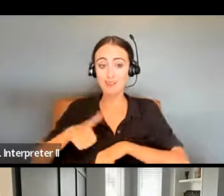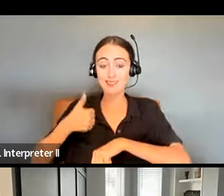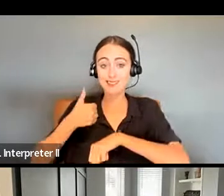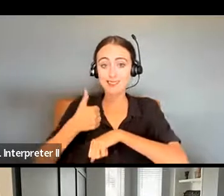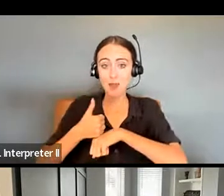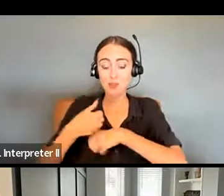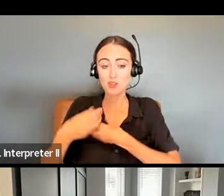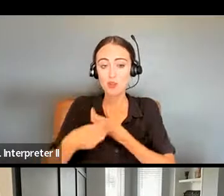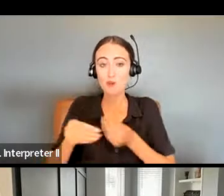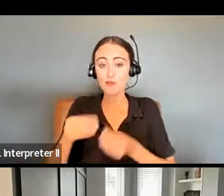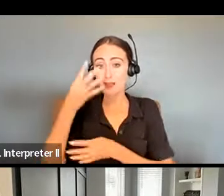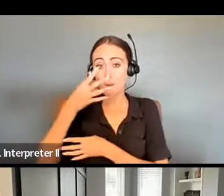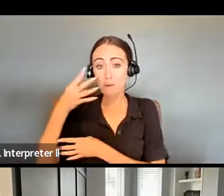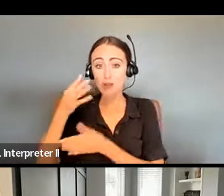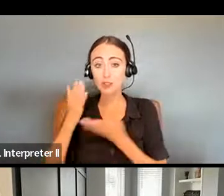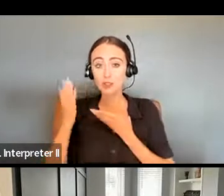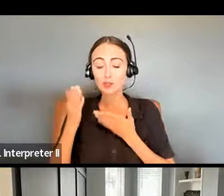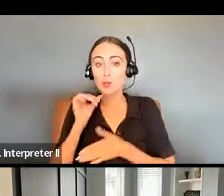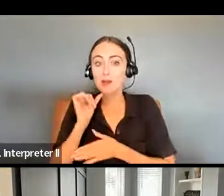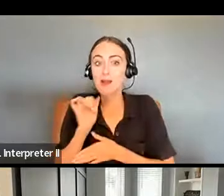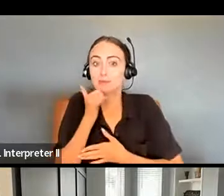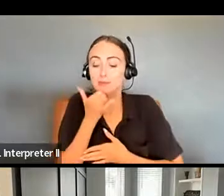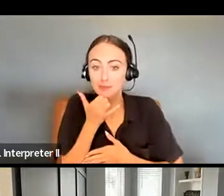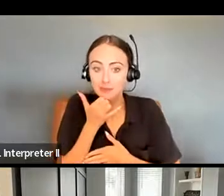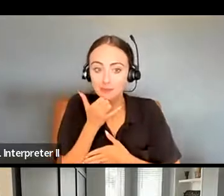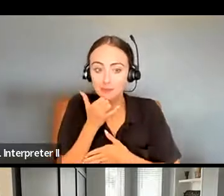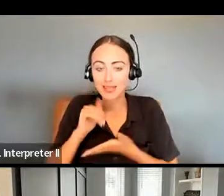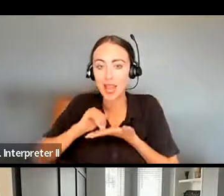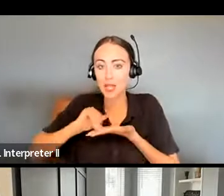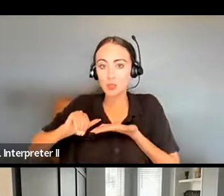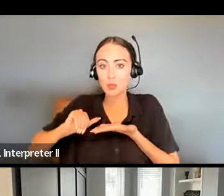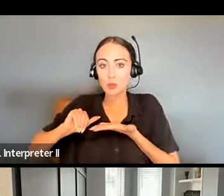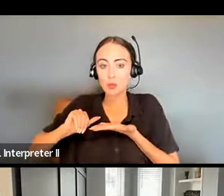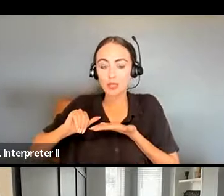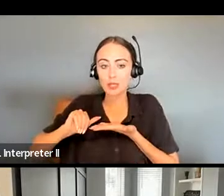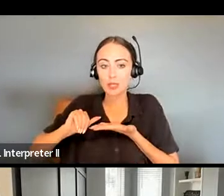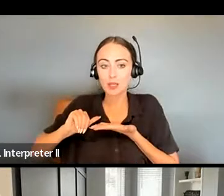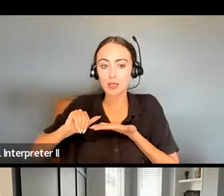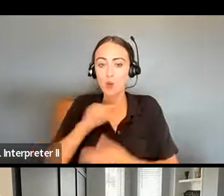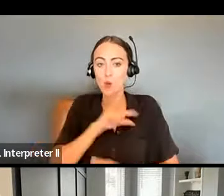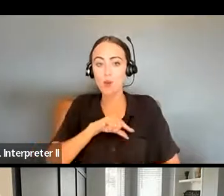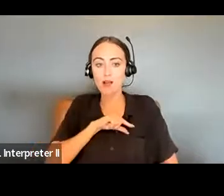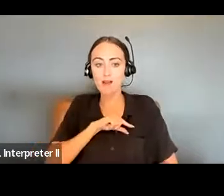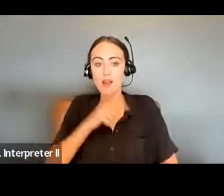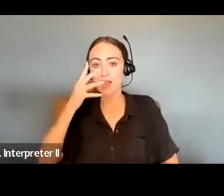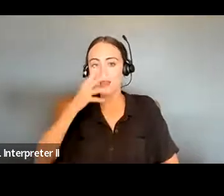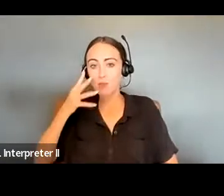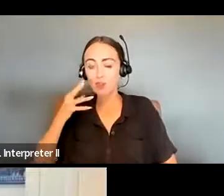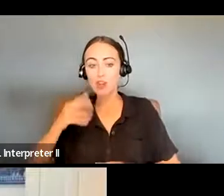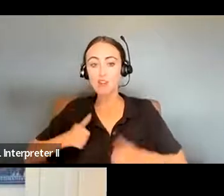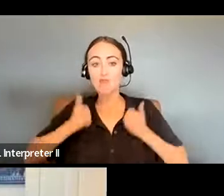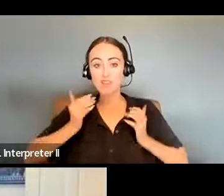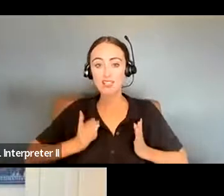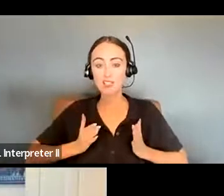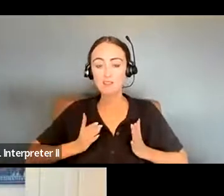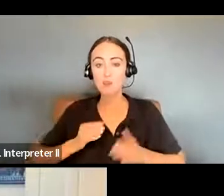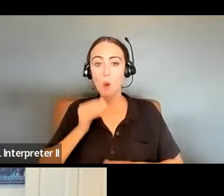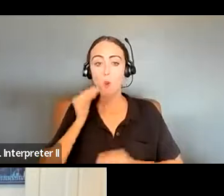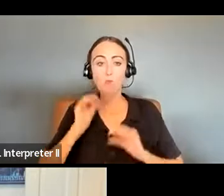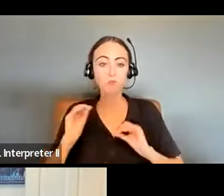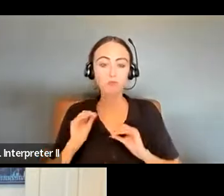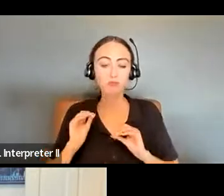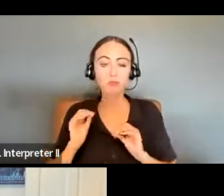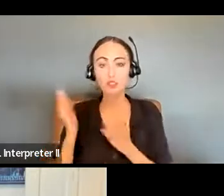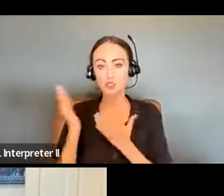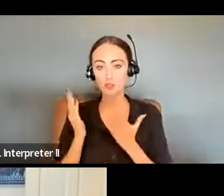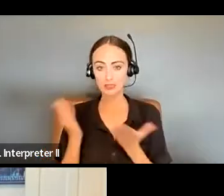Migrant Services, we are not inadvertently excluding qualifying immigrant residents from our homeless services continuum in the